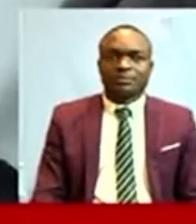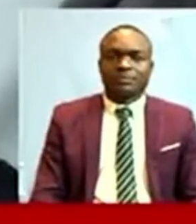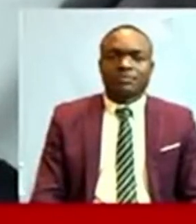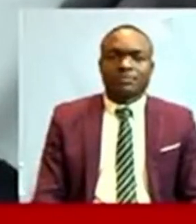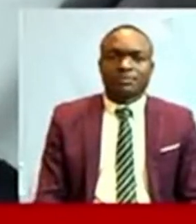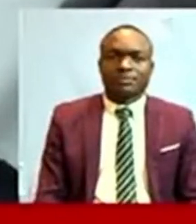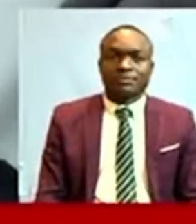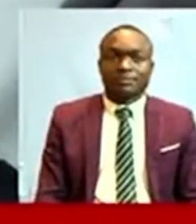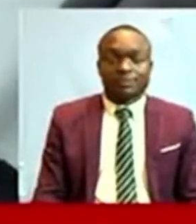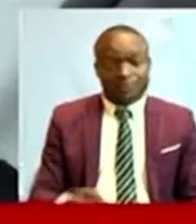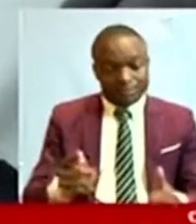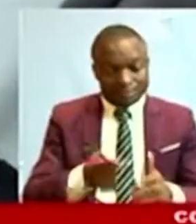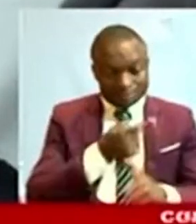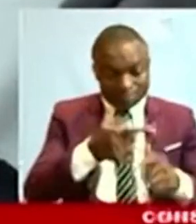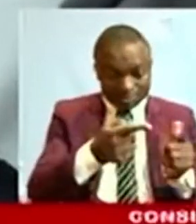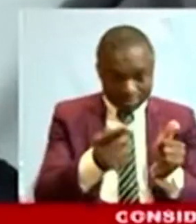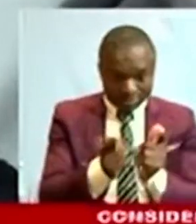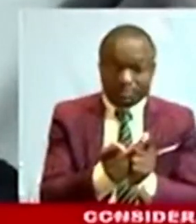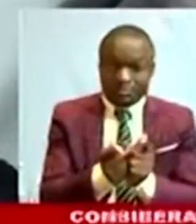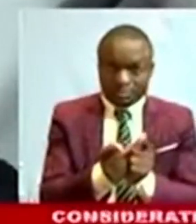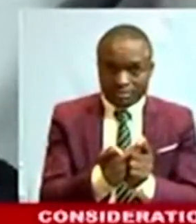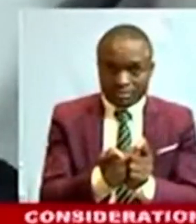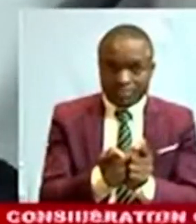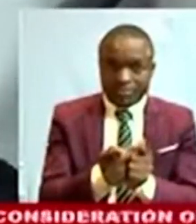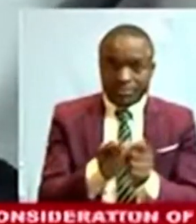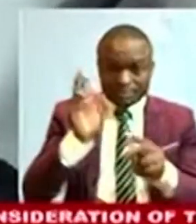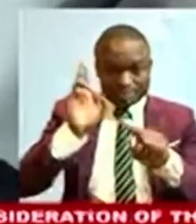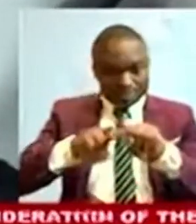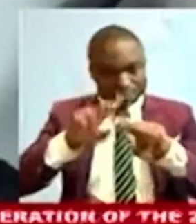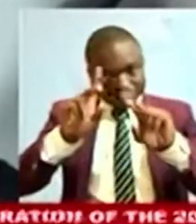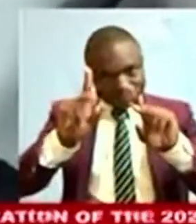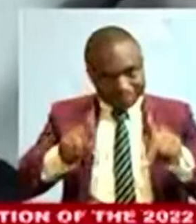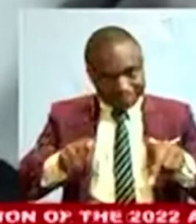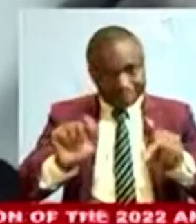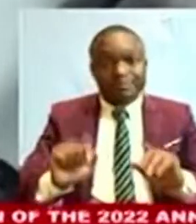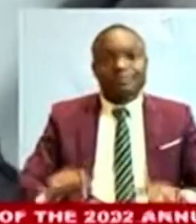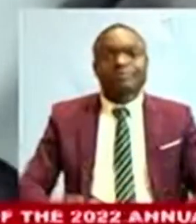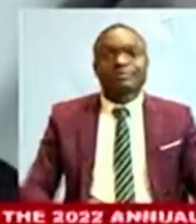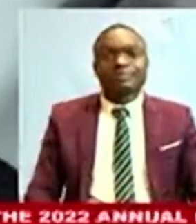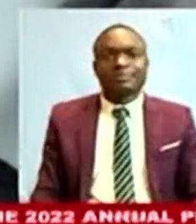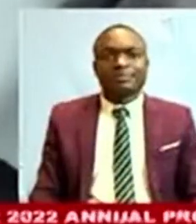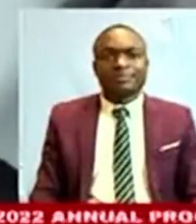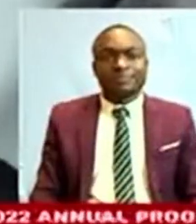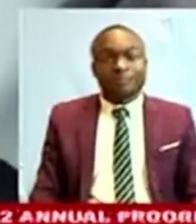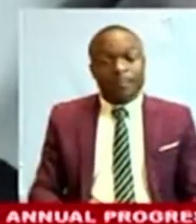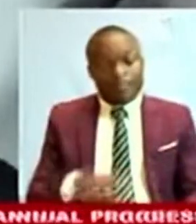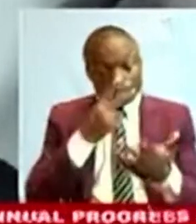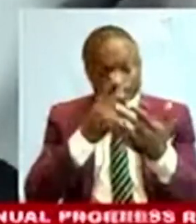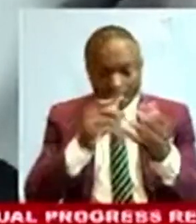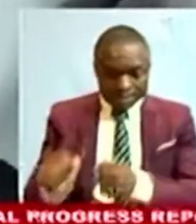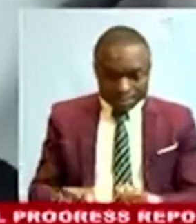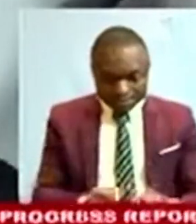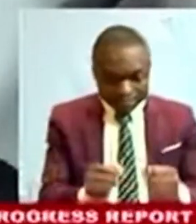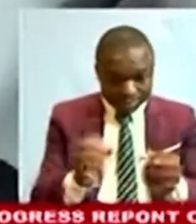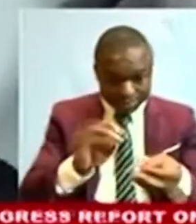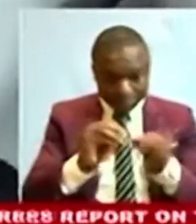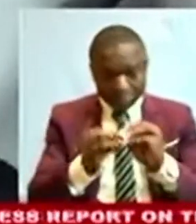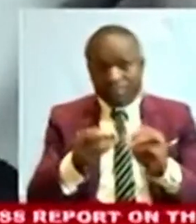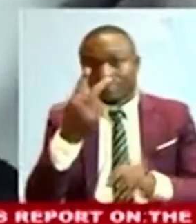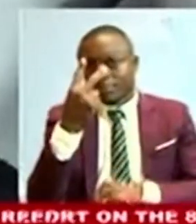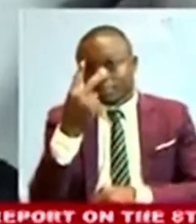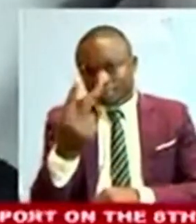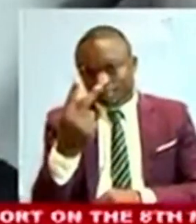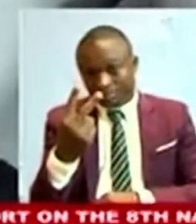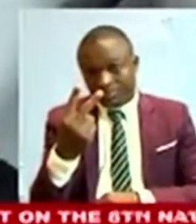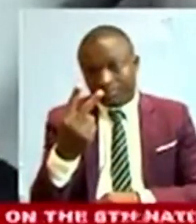The next set of indicators, Honorable Chairperson, are looking at strategy number 2,